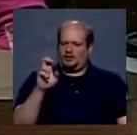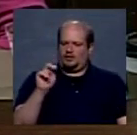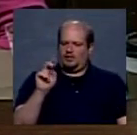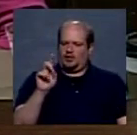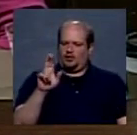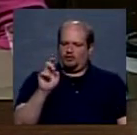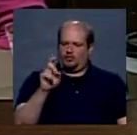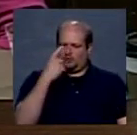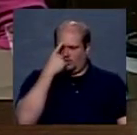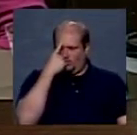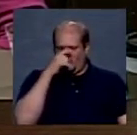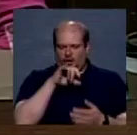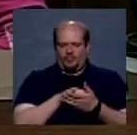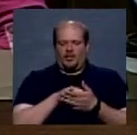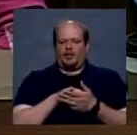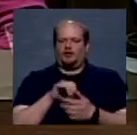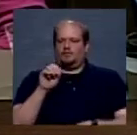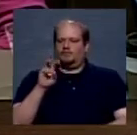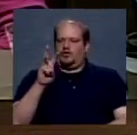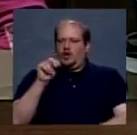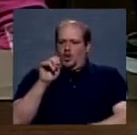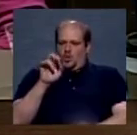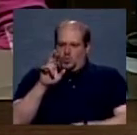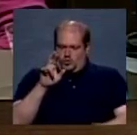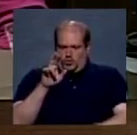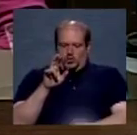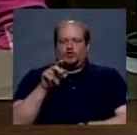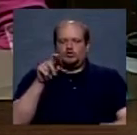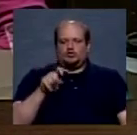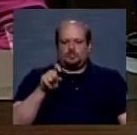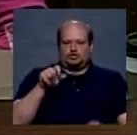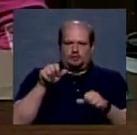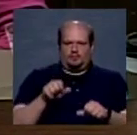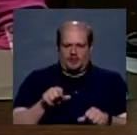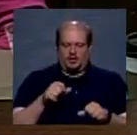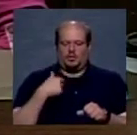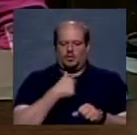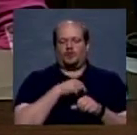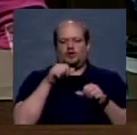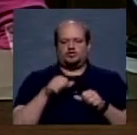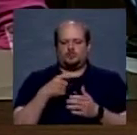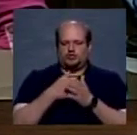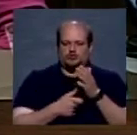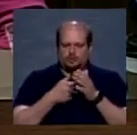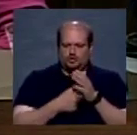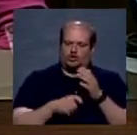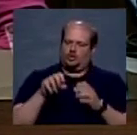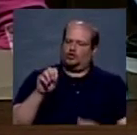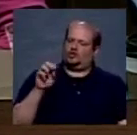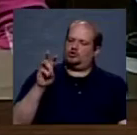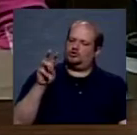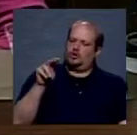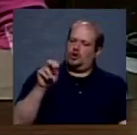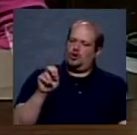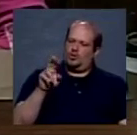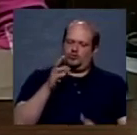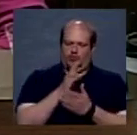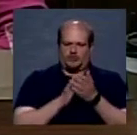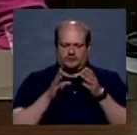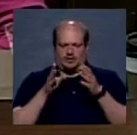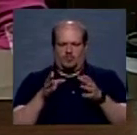that that owner should be – that we should charge that owner in some way.